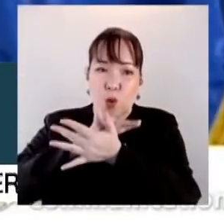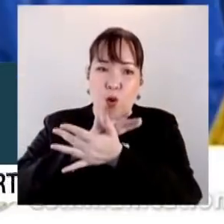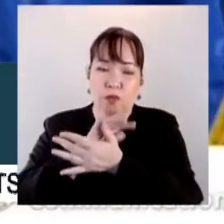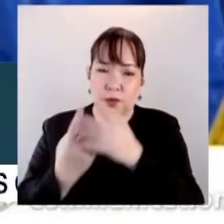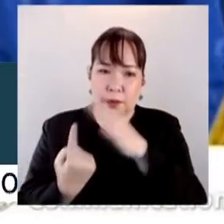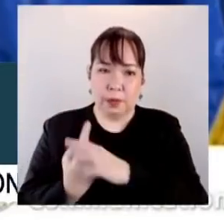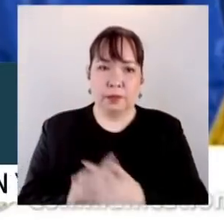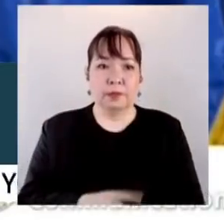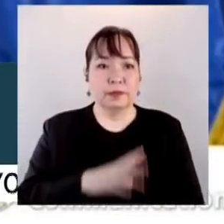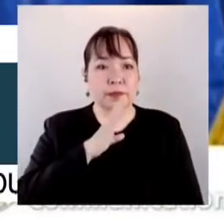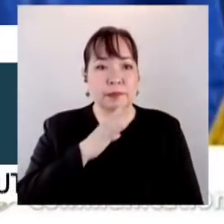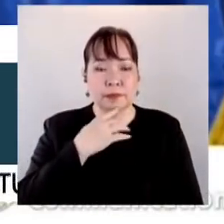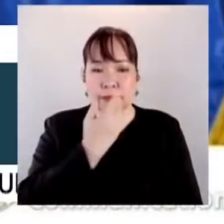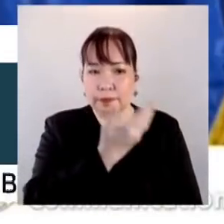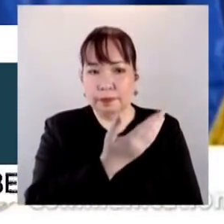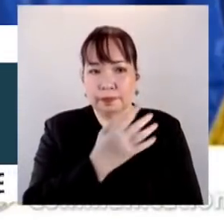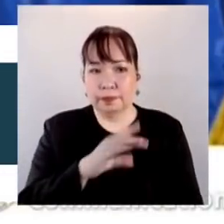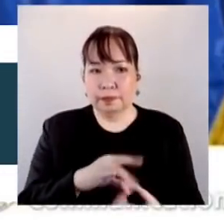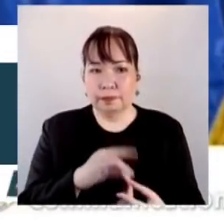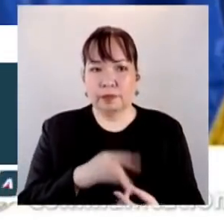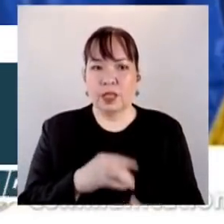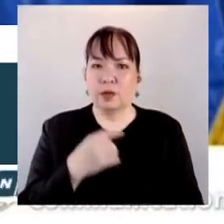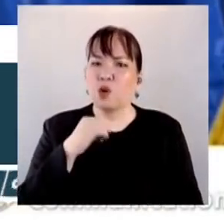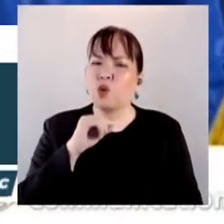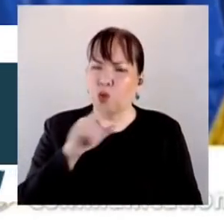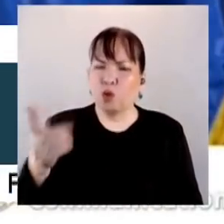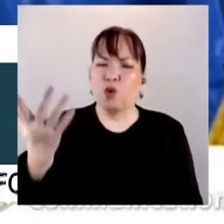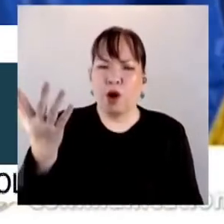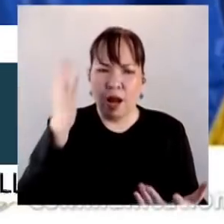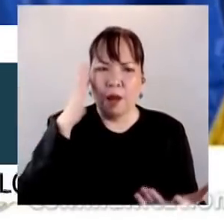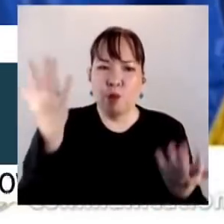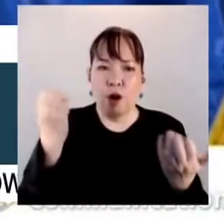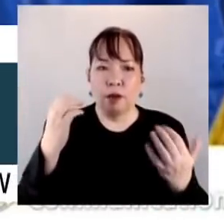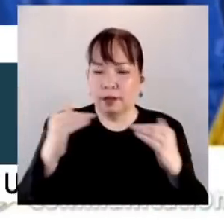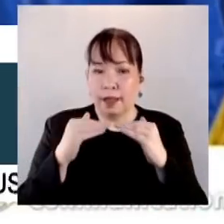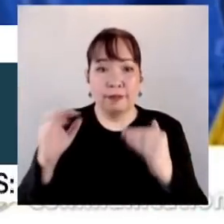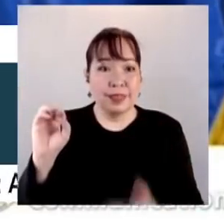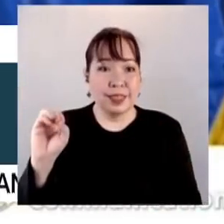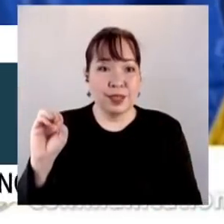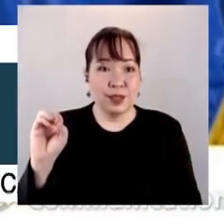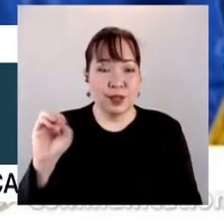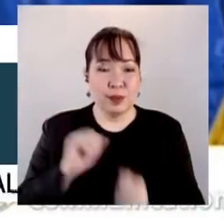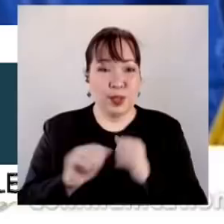Lahat gusto halos balik na sa zero o lahat